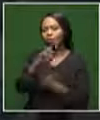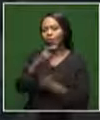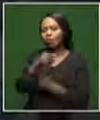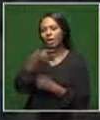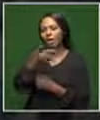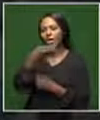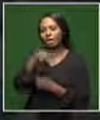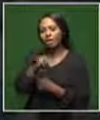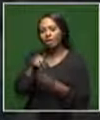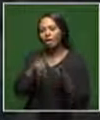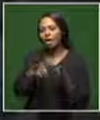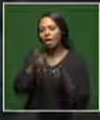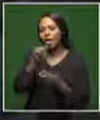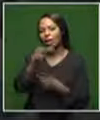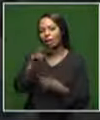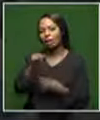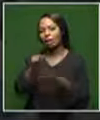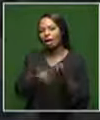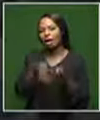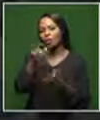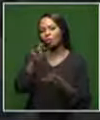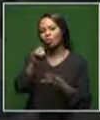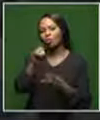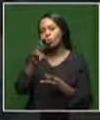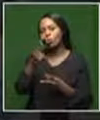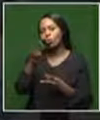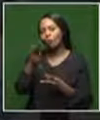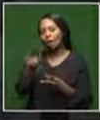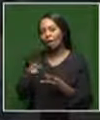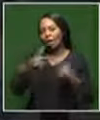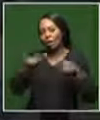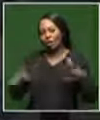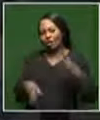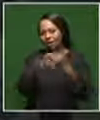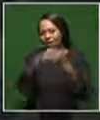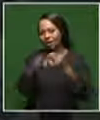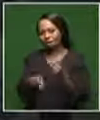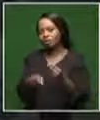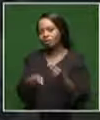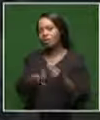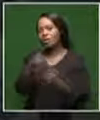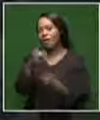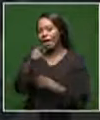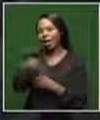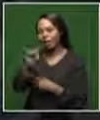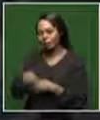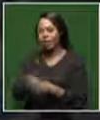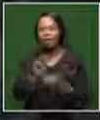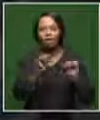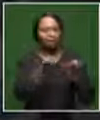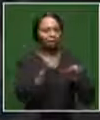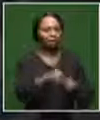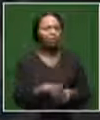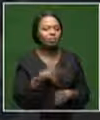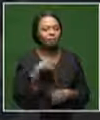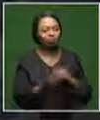Yoruba, isn't it? Yes. In my journeys in Mombasa, that's what I got inspiration to include other